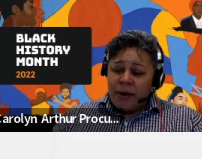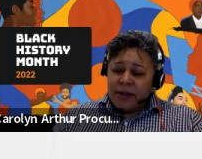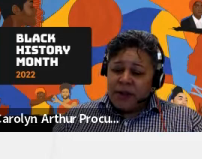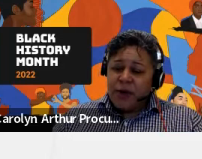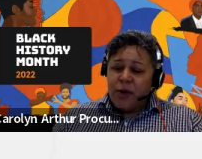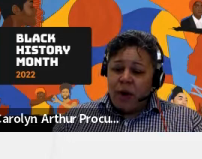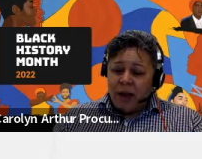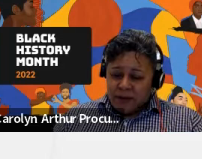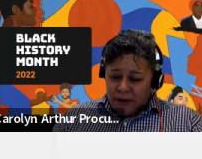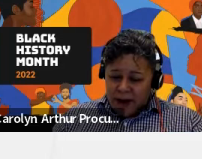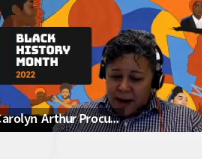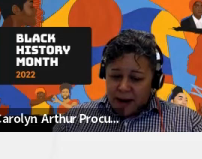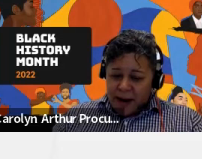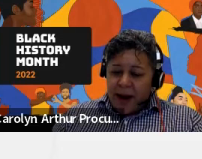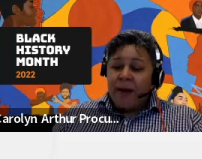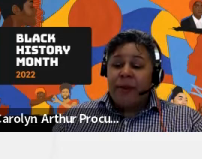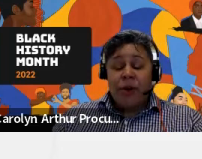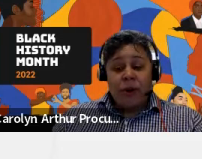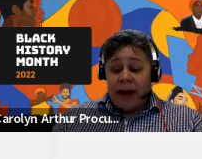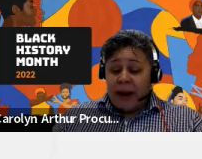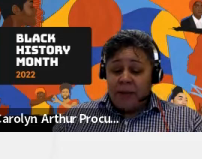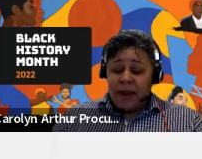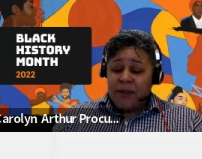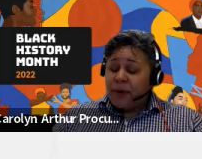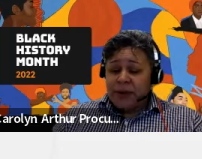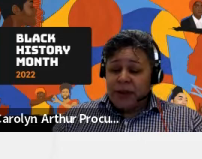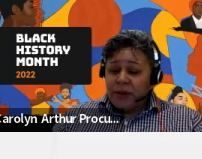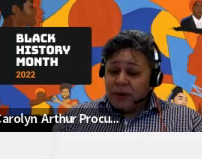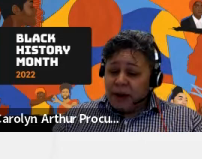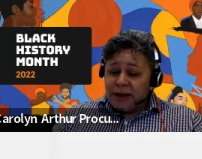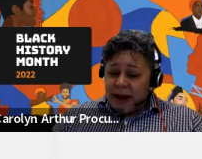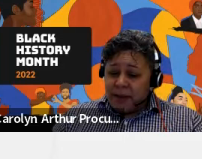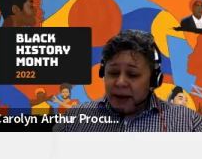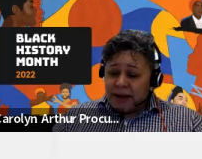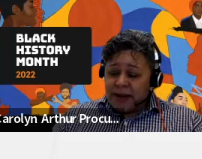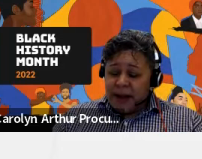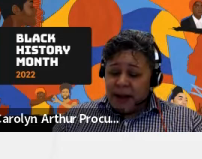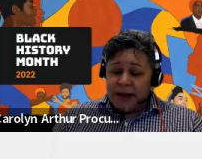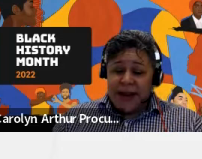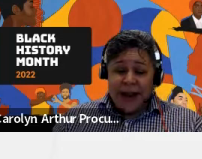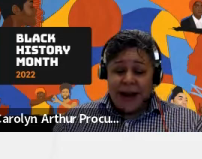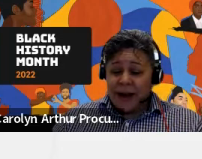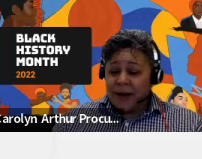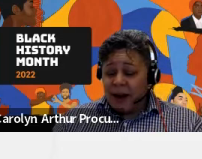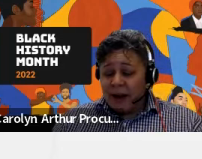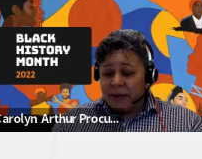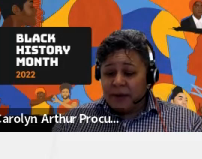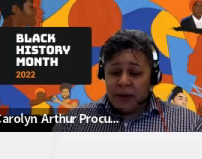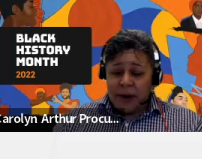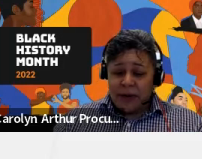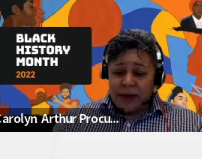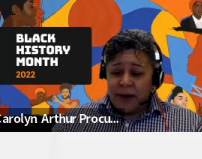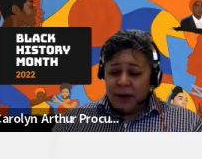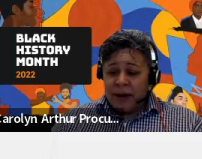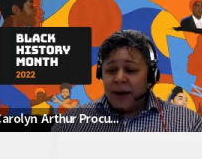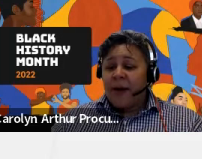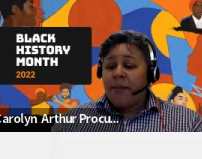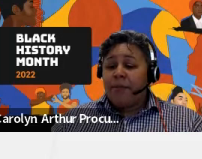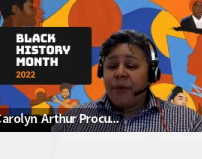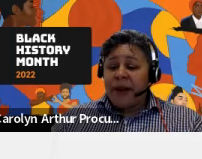And once you're qualified, your name is put into a database, and at any time throughout the